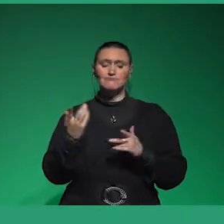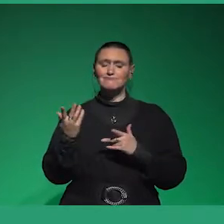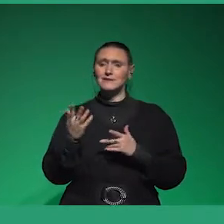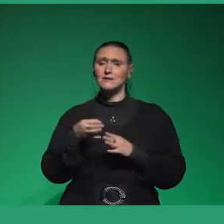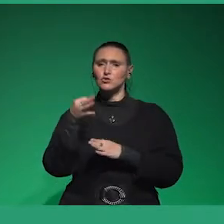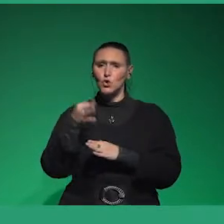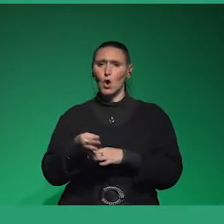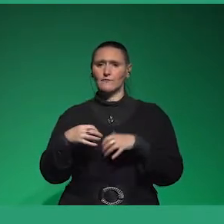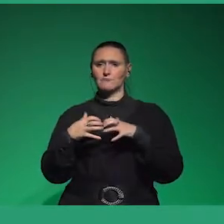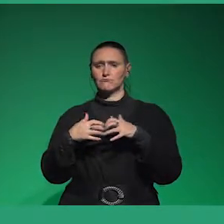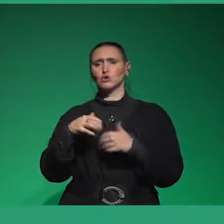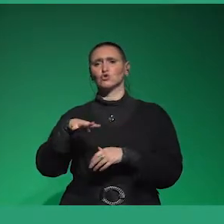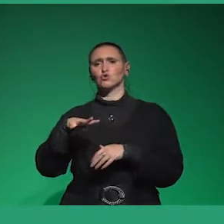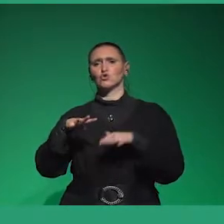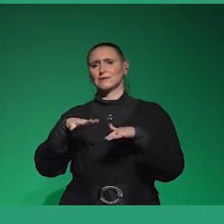In